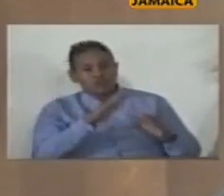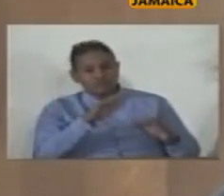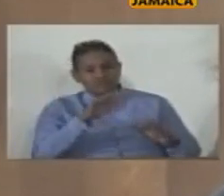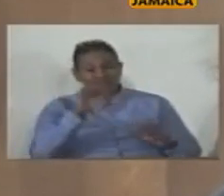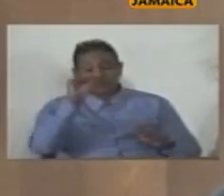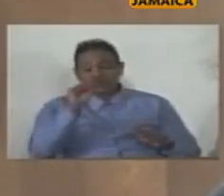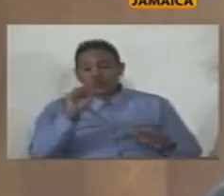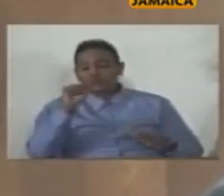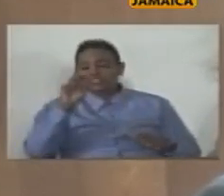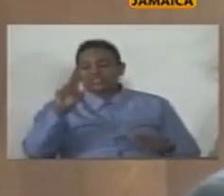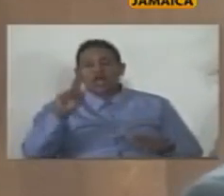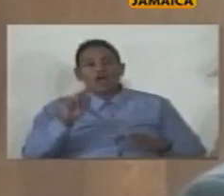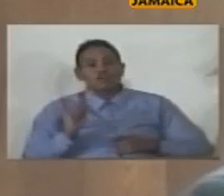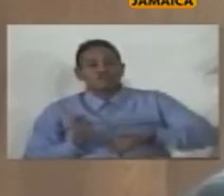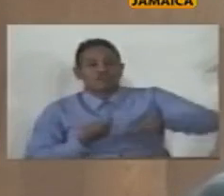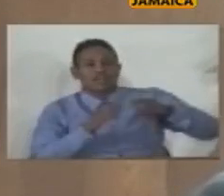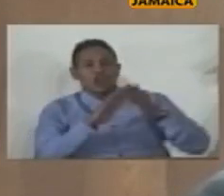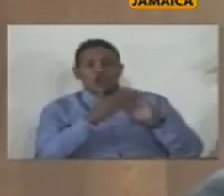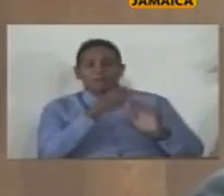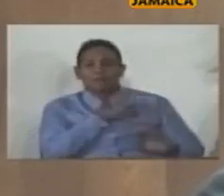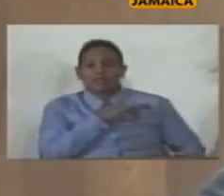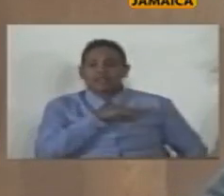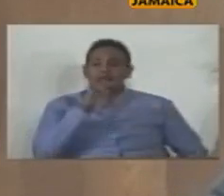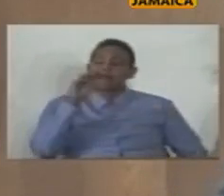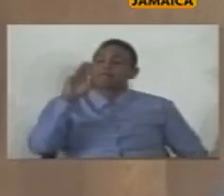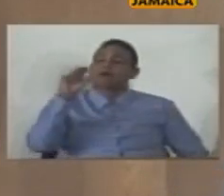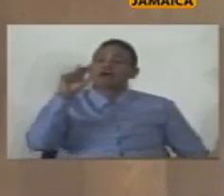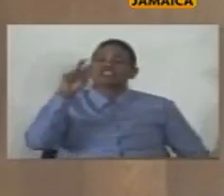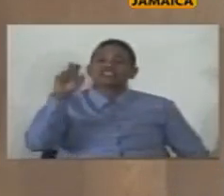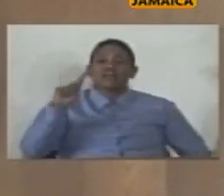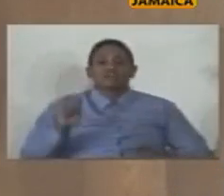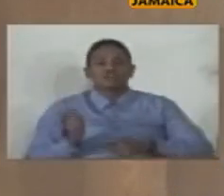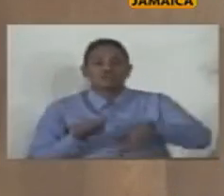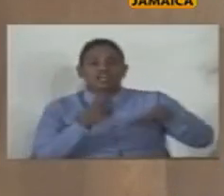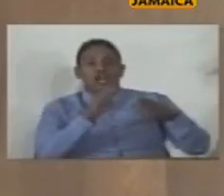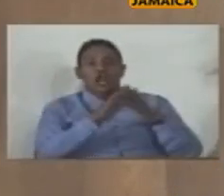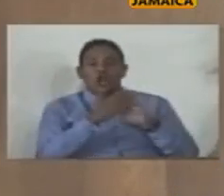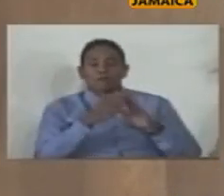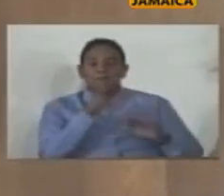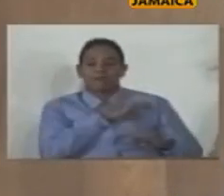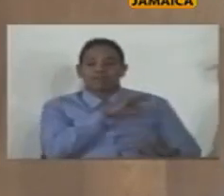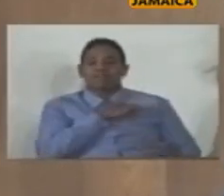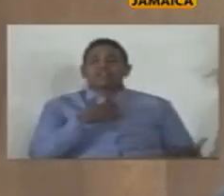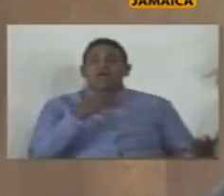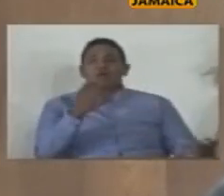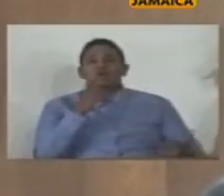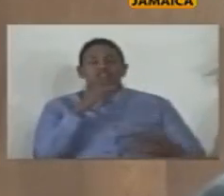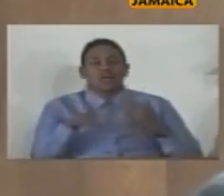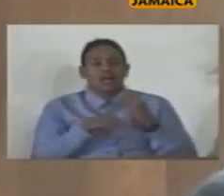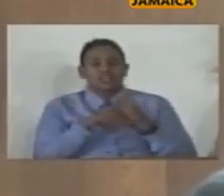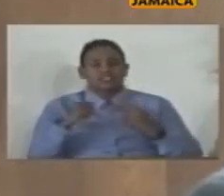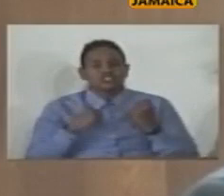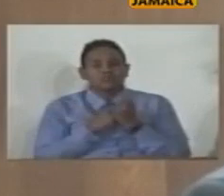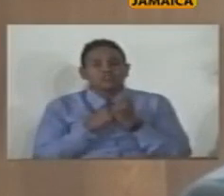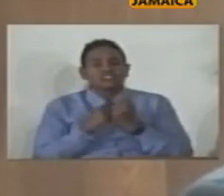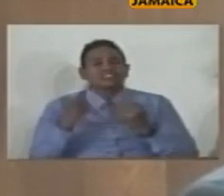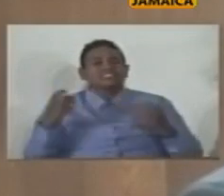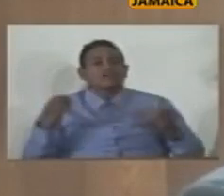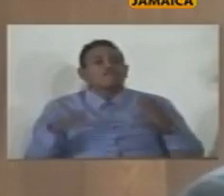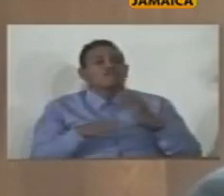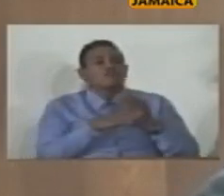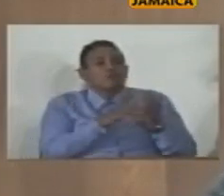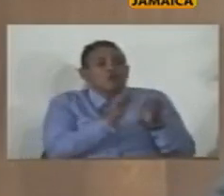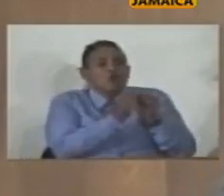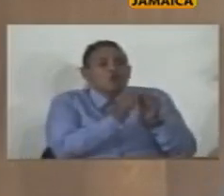has benefited. The Marcus Garvey Cricket Club has benefited. I've also sponsored several corner leagues with